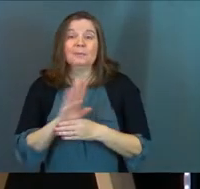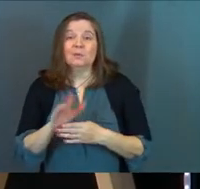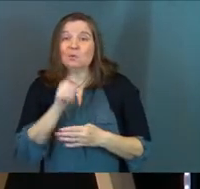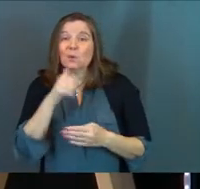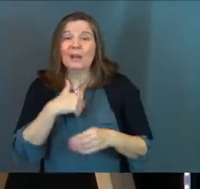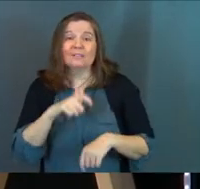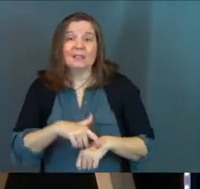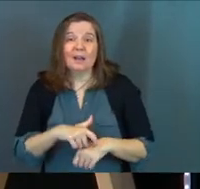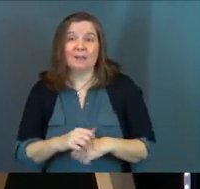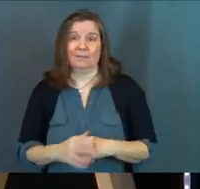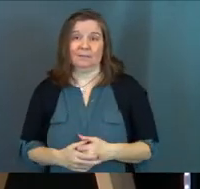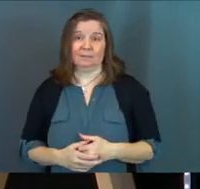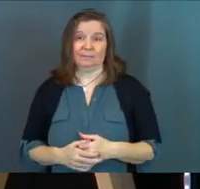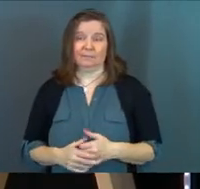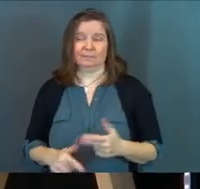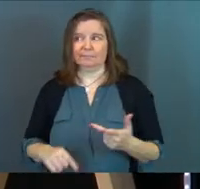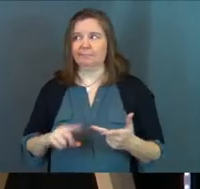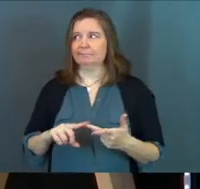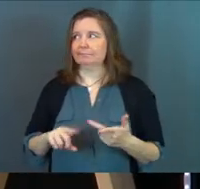We don't have time.